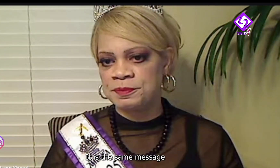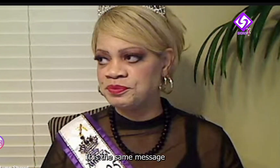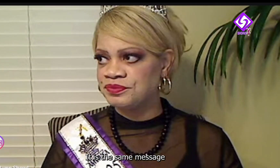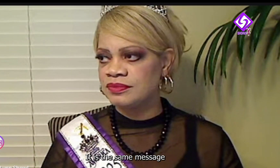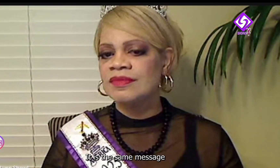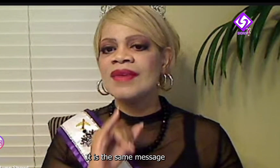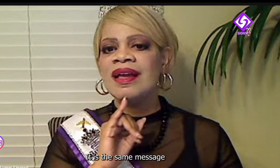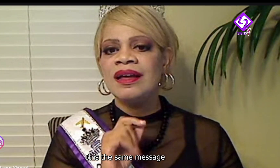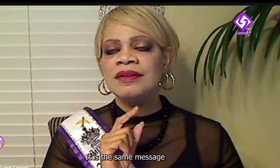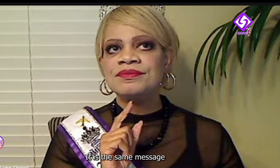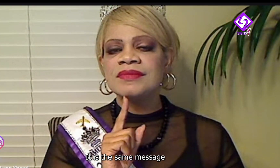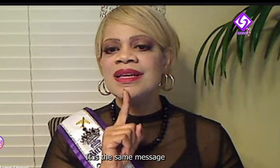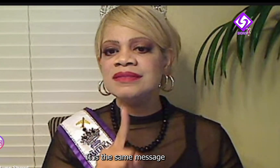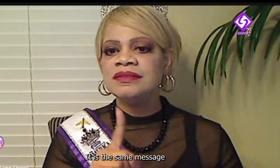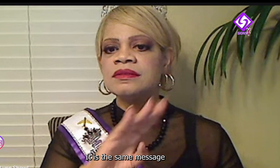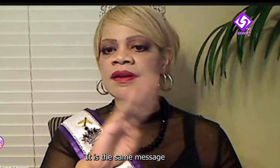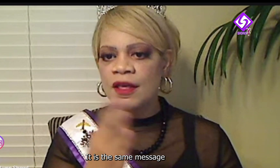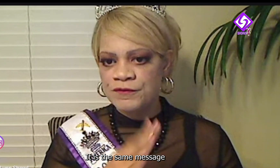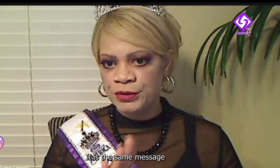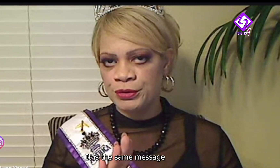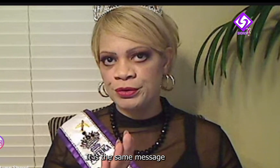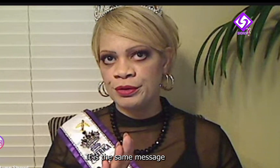it is the same message.